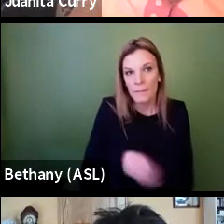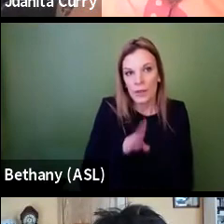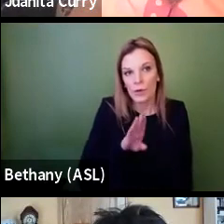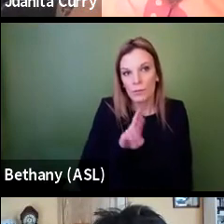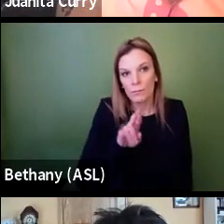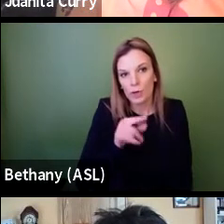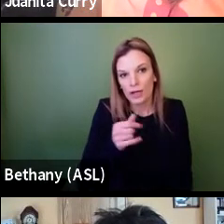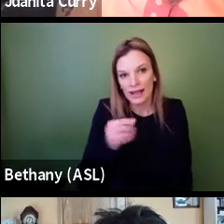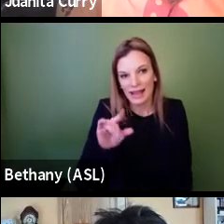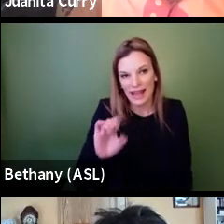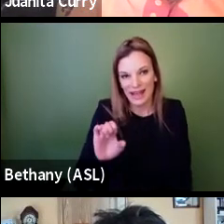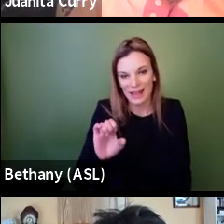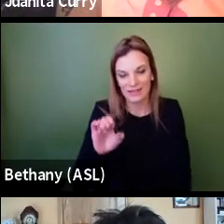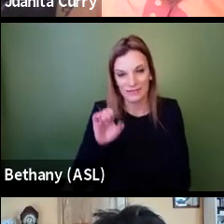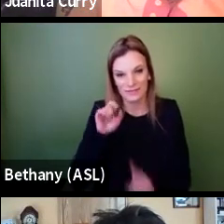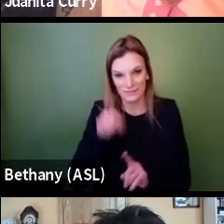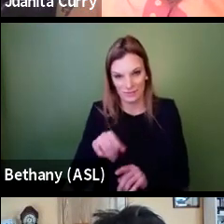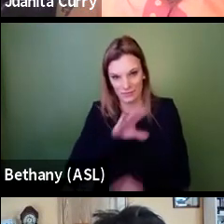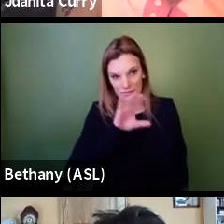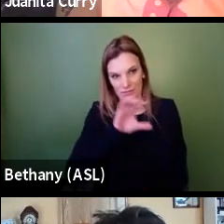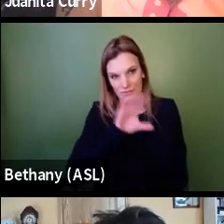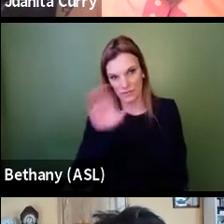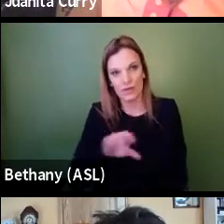Okay. And this will be a Zoom meeting.